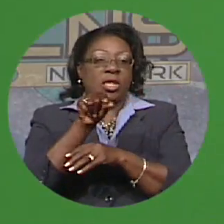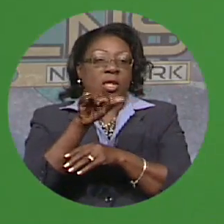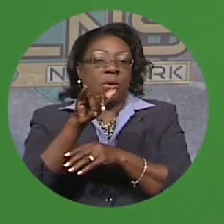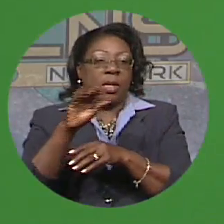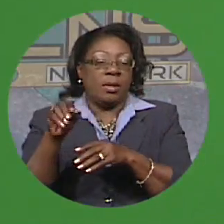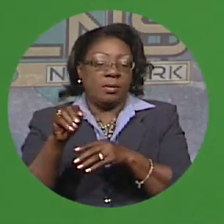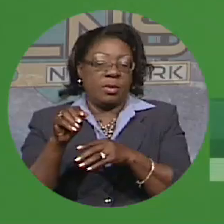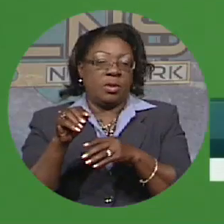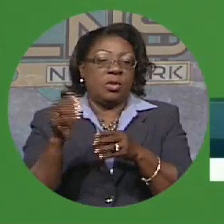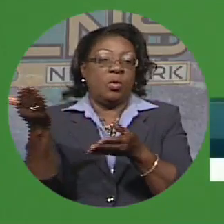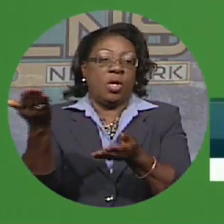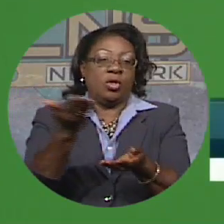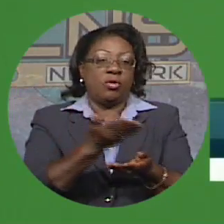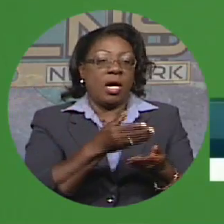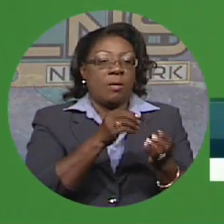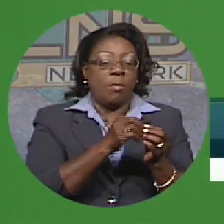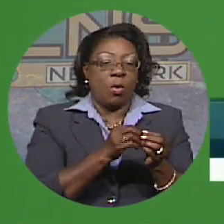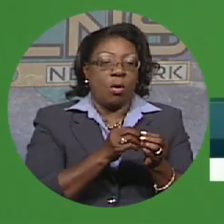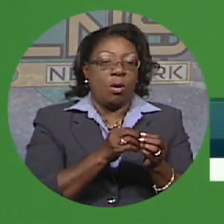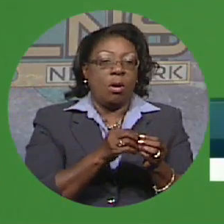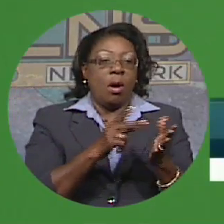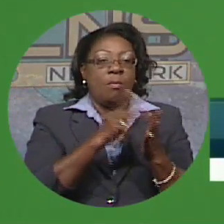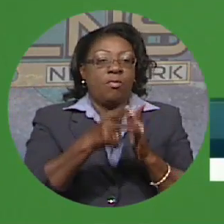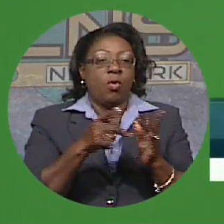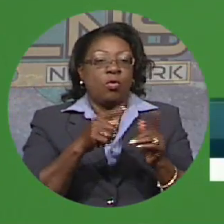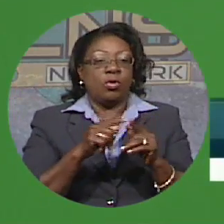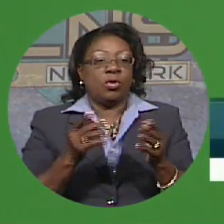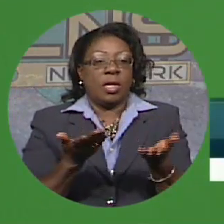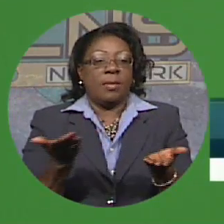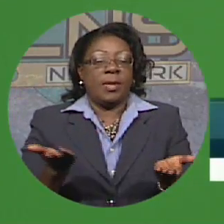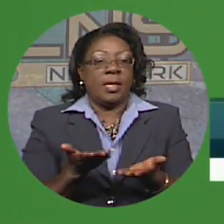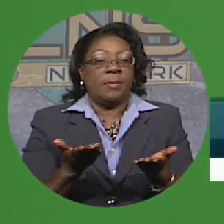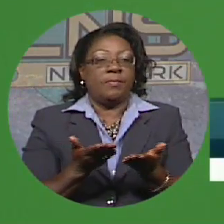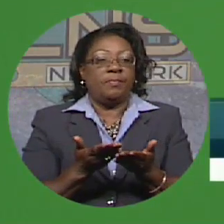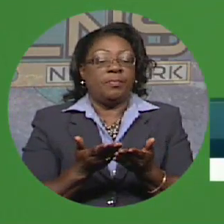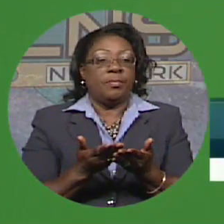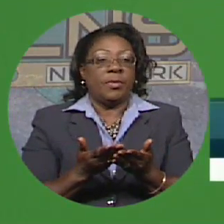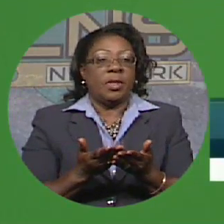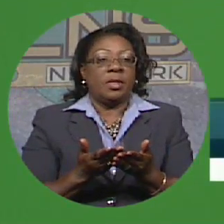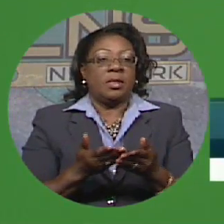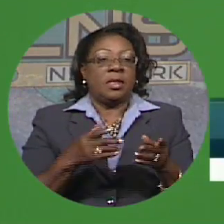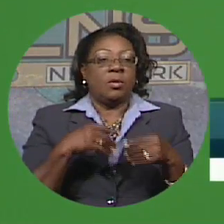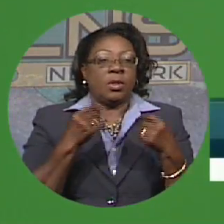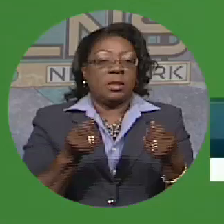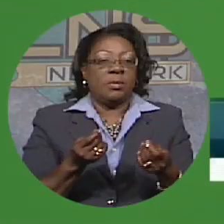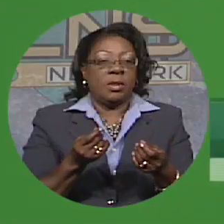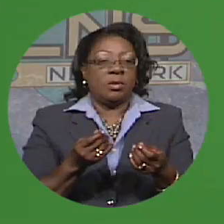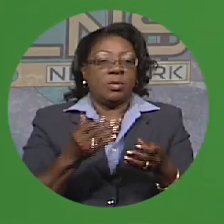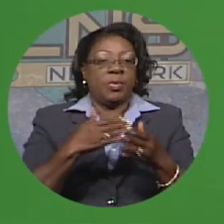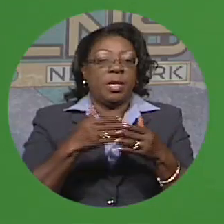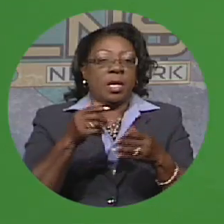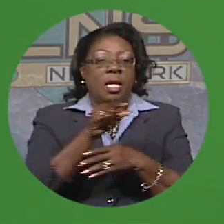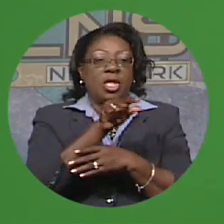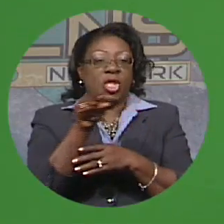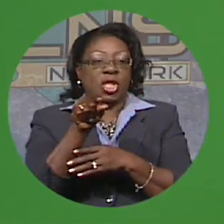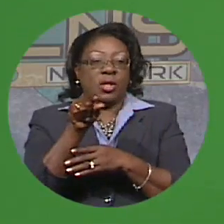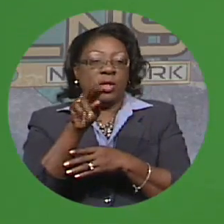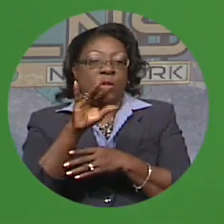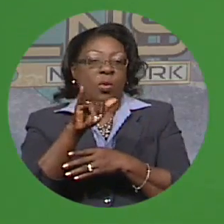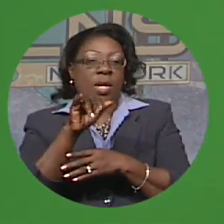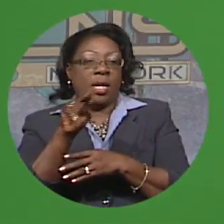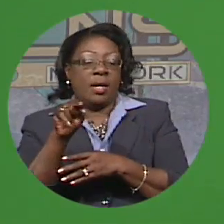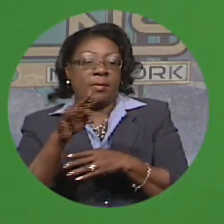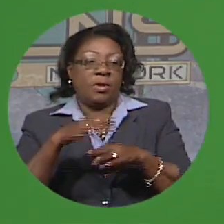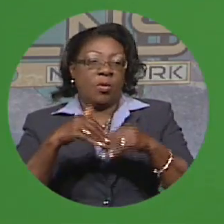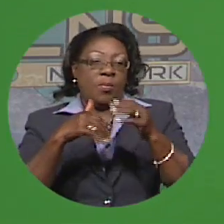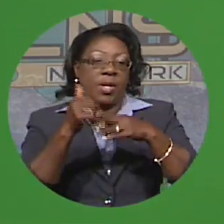a potential scout here who really want to build a gymnasium or go into an agreement or partnership with